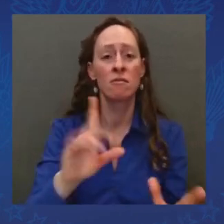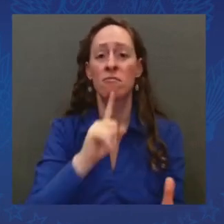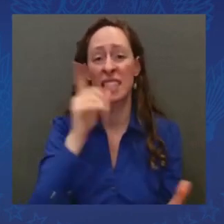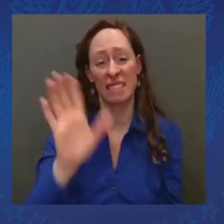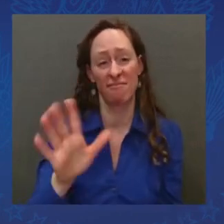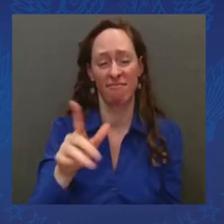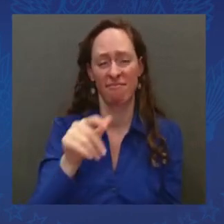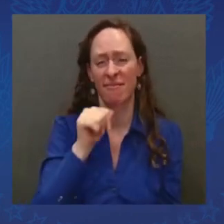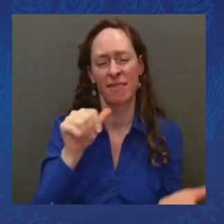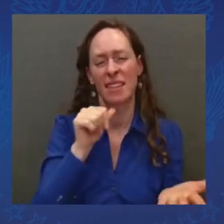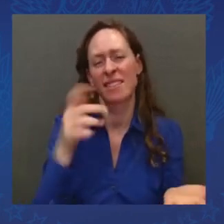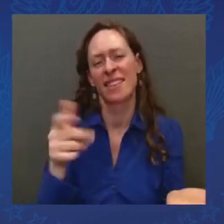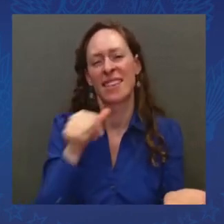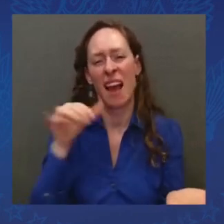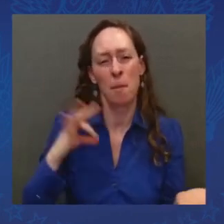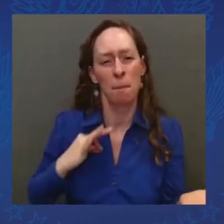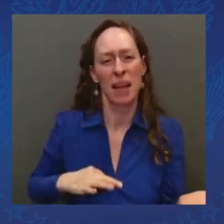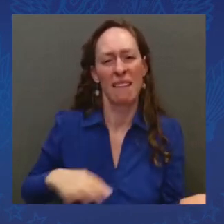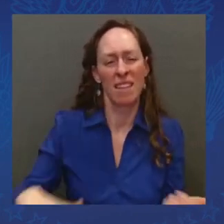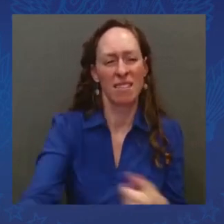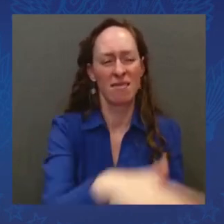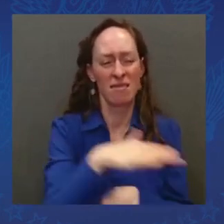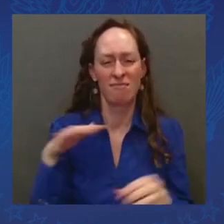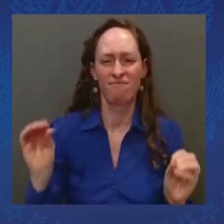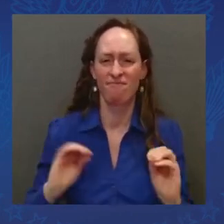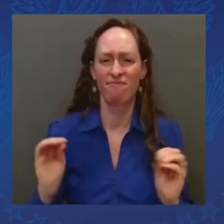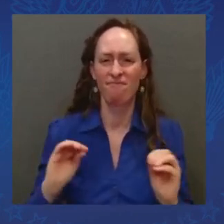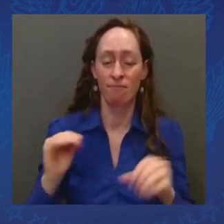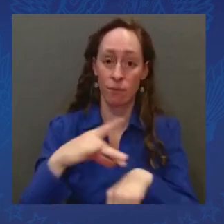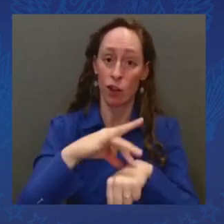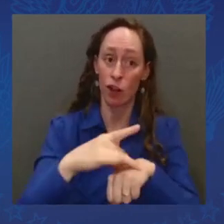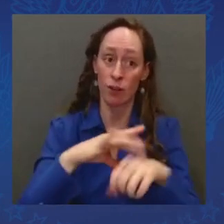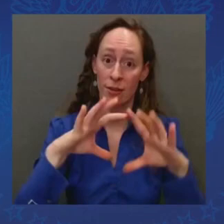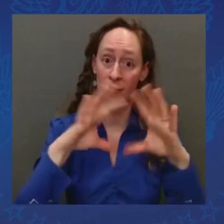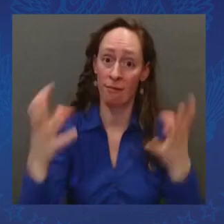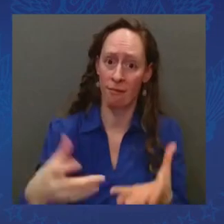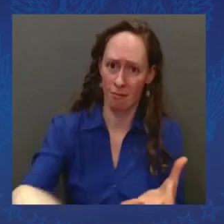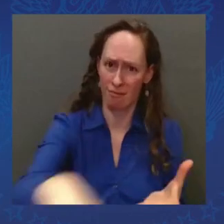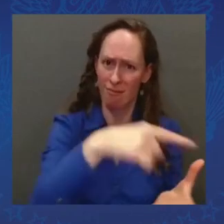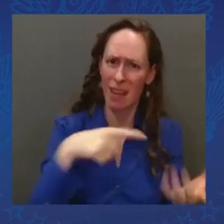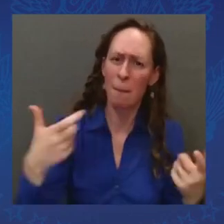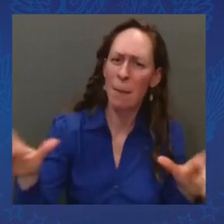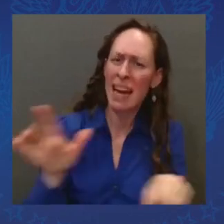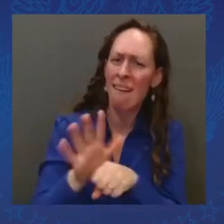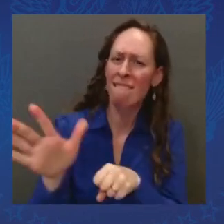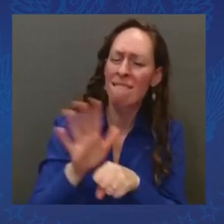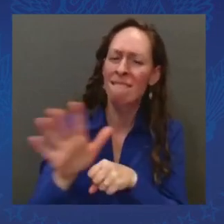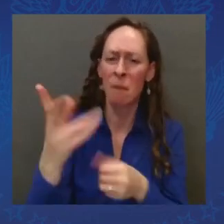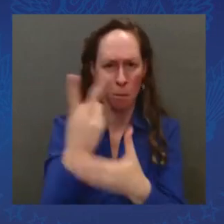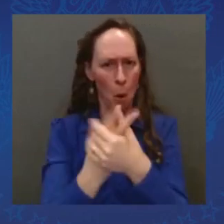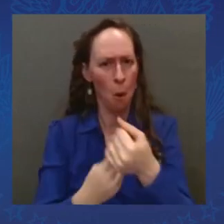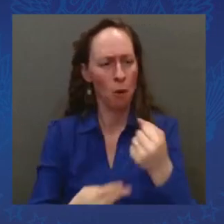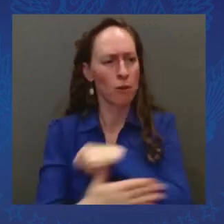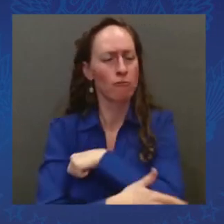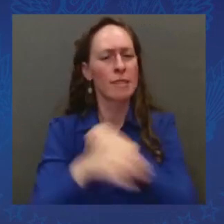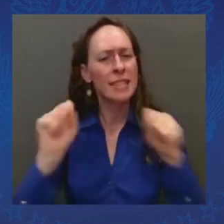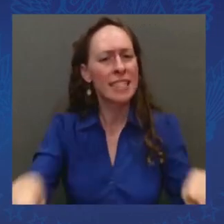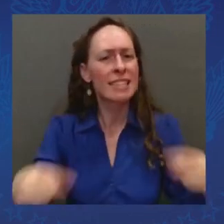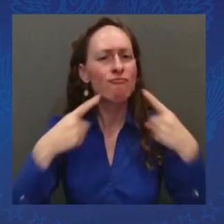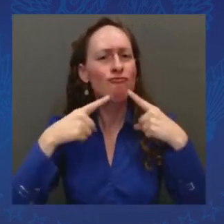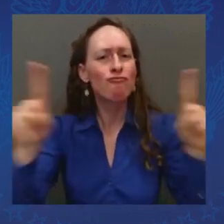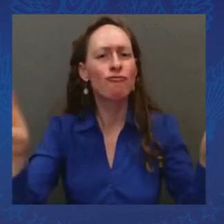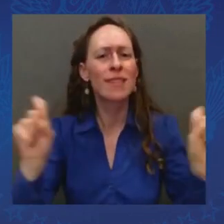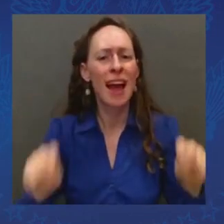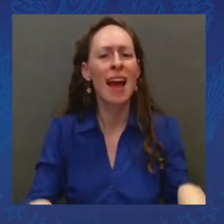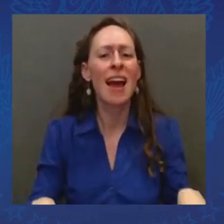big enough for the two countries to succeed, and one country's success is an opportunity for the other. It is an